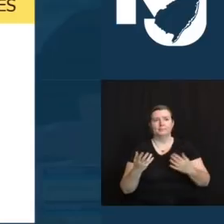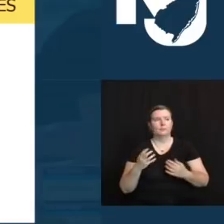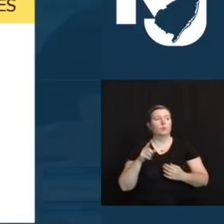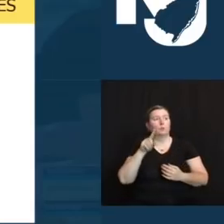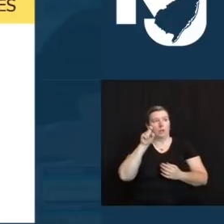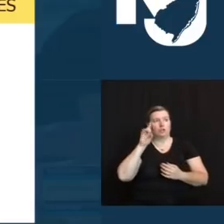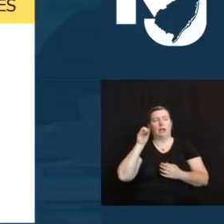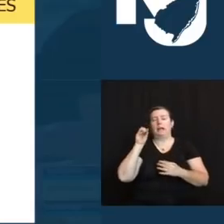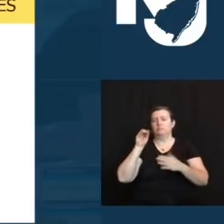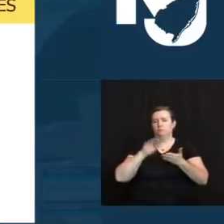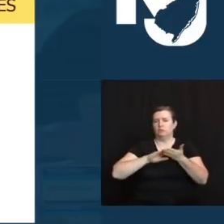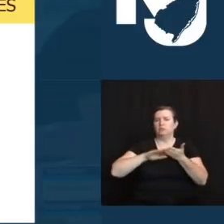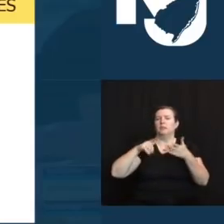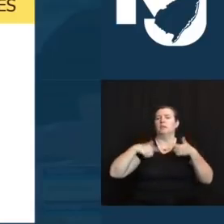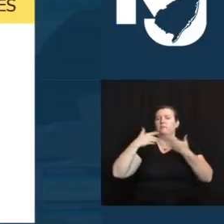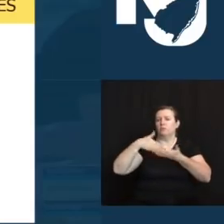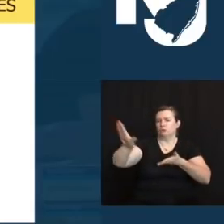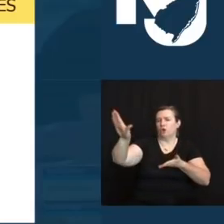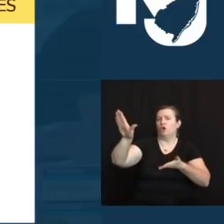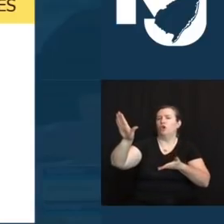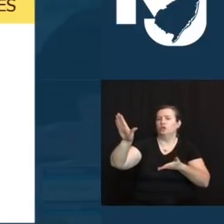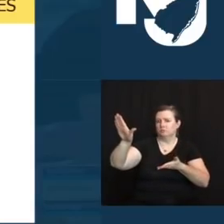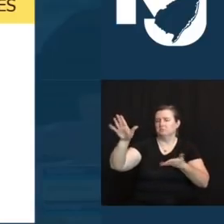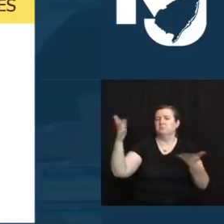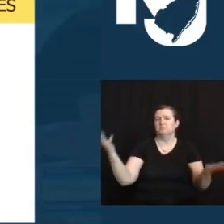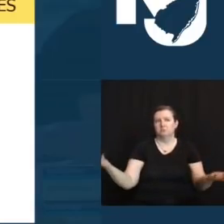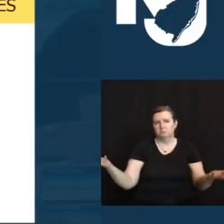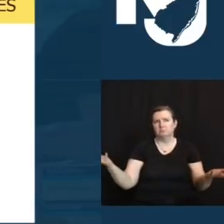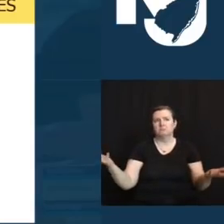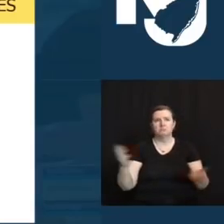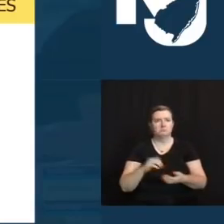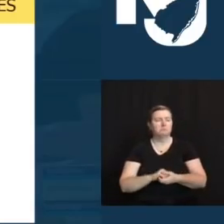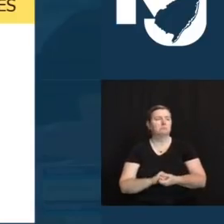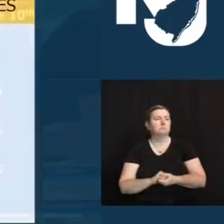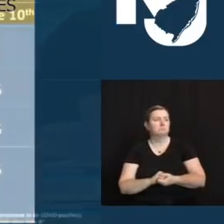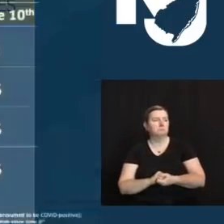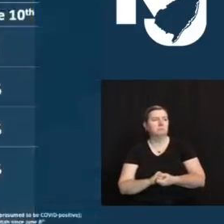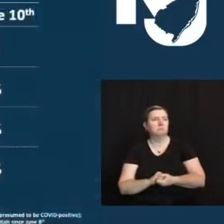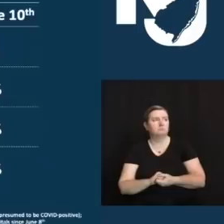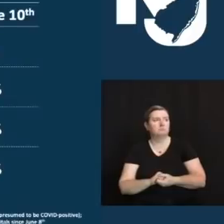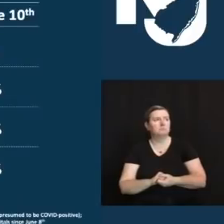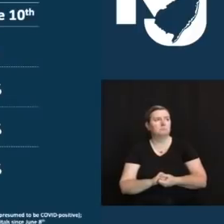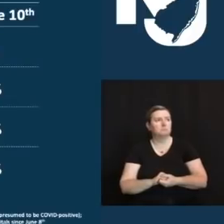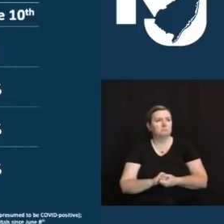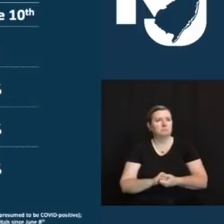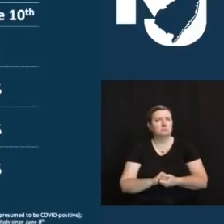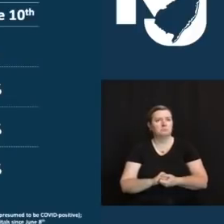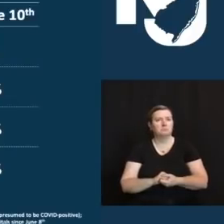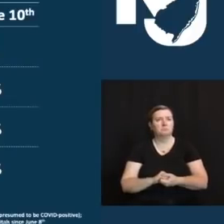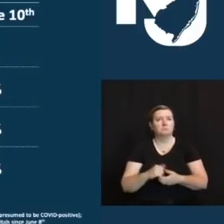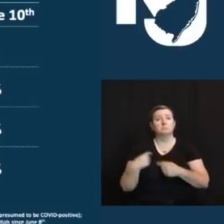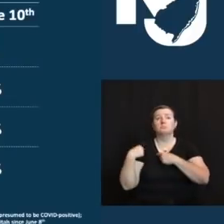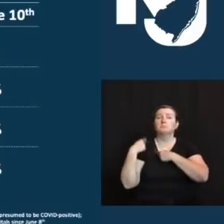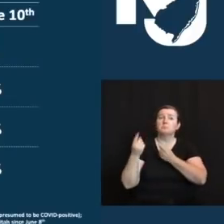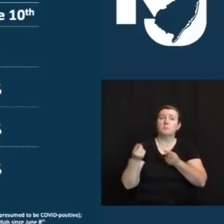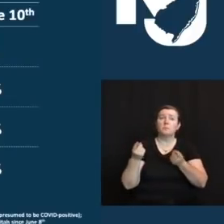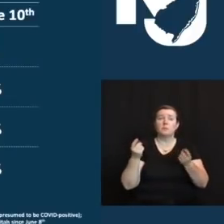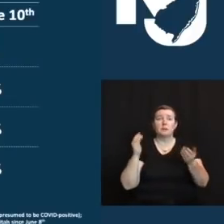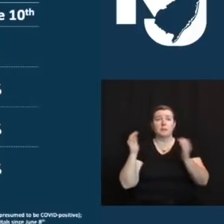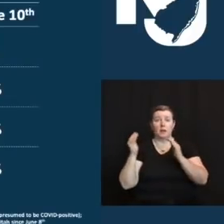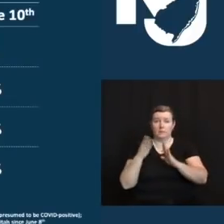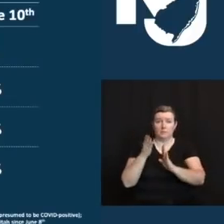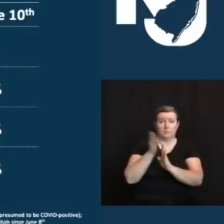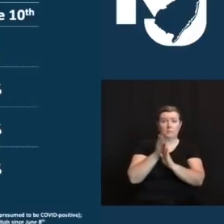108 live patients left our hospitals. Tracking these numbers over the past couple of weeks to reveal the overall